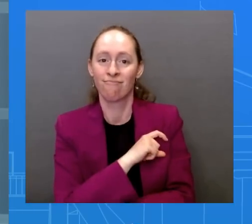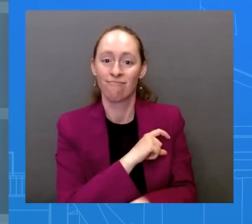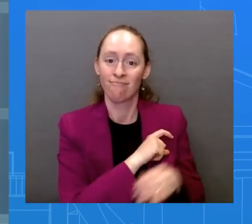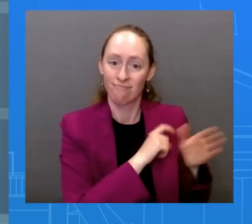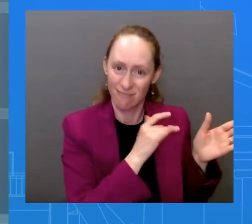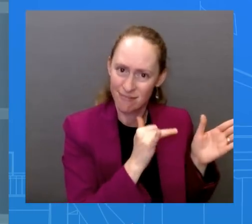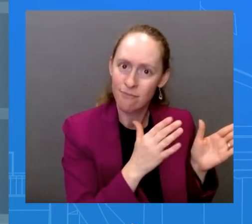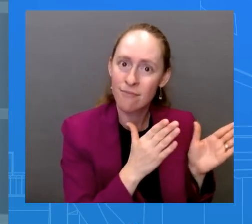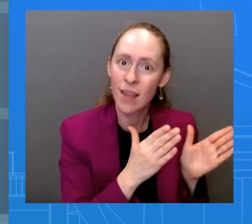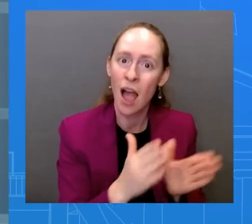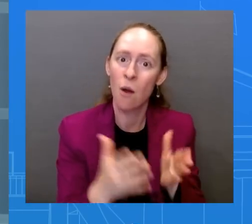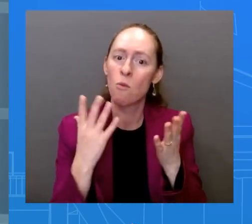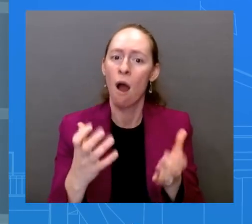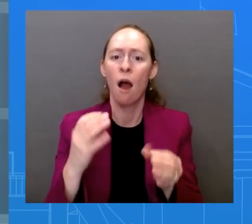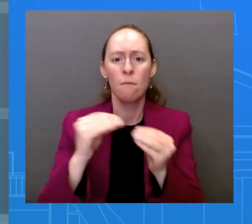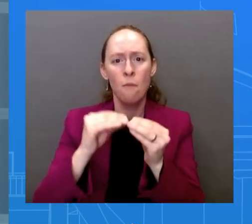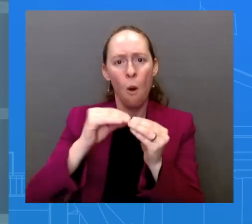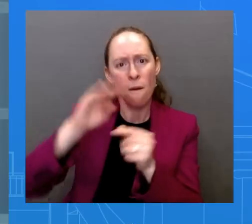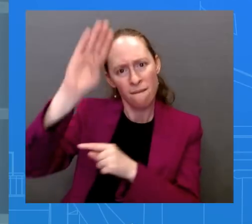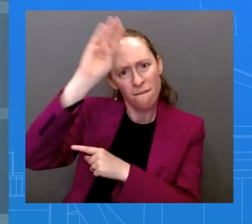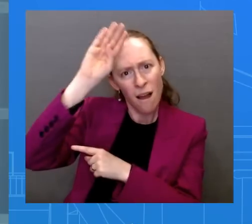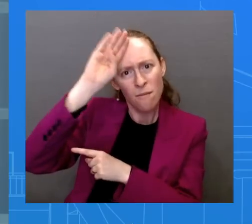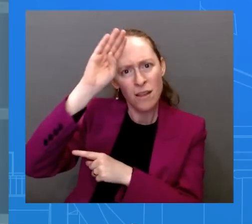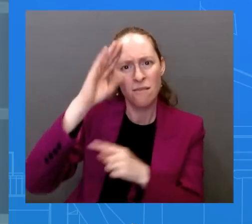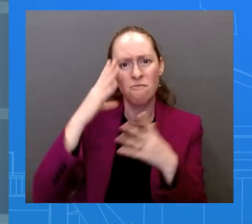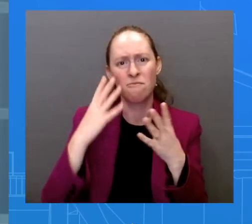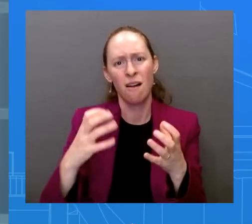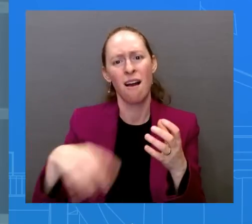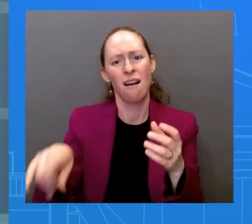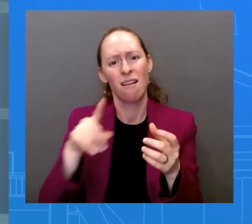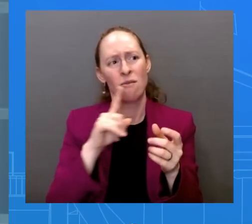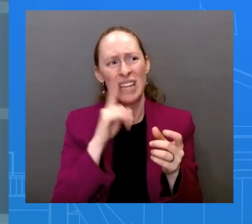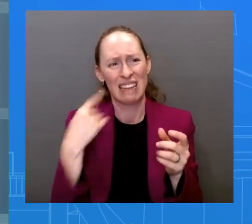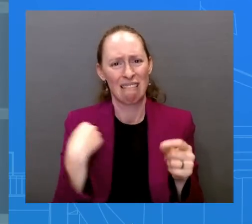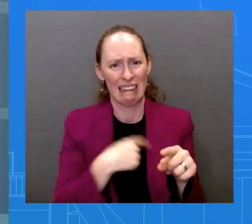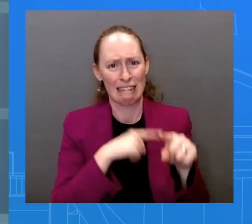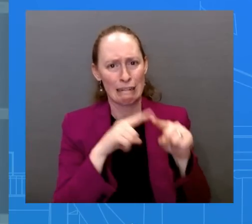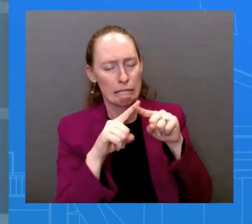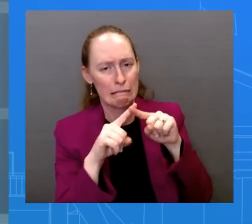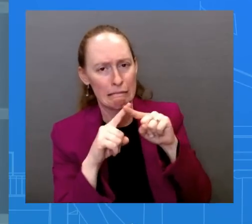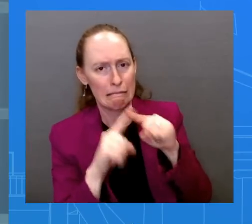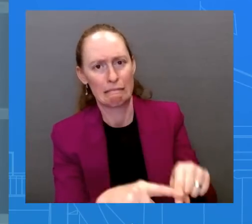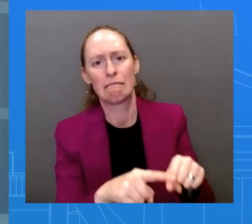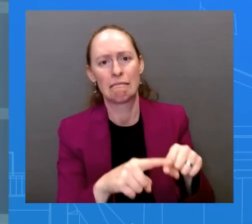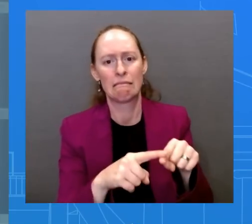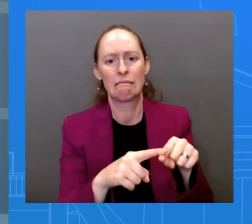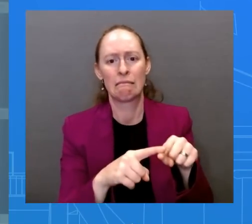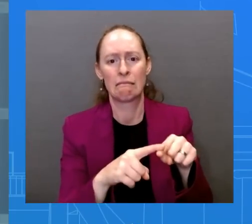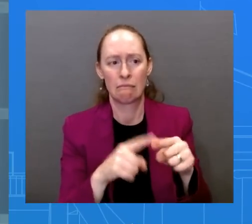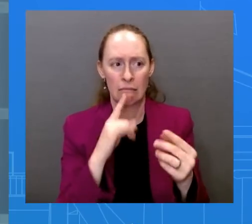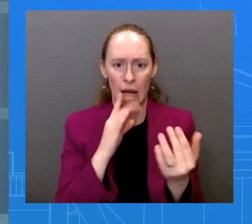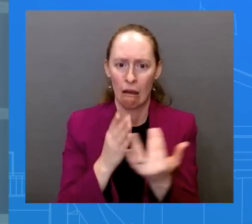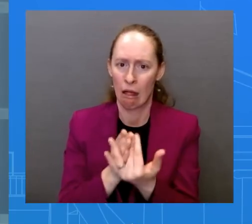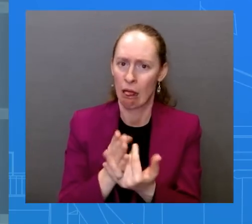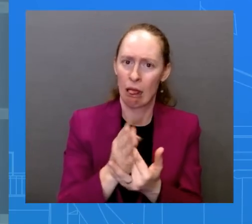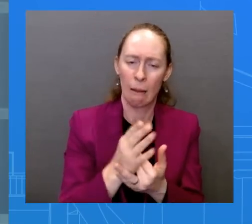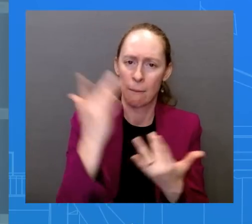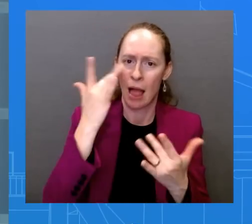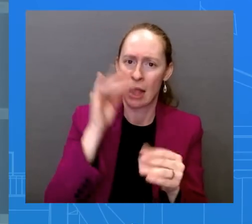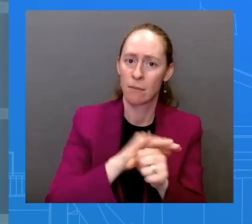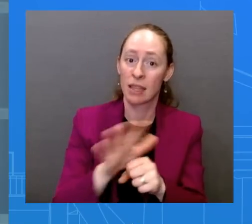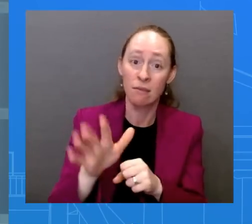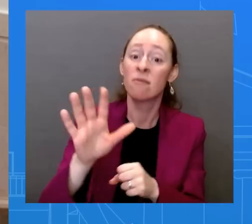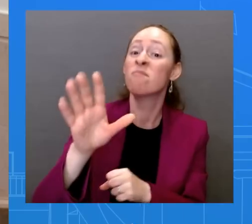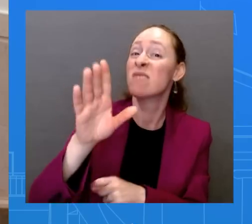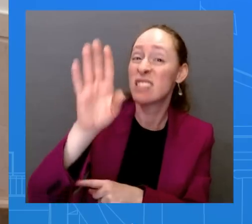to hire people that were critical to their needs as they were dealing with a pandemic. Republicans voted against that. So I